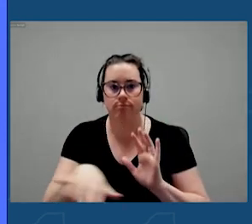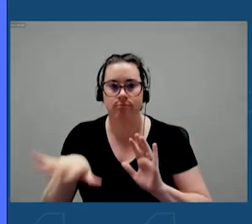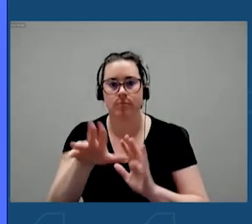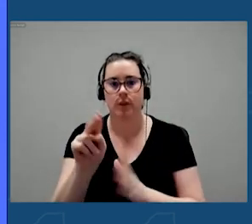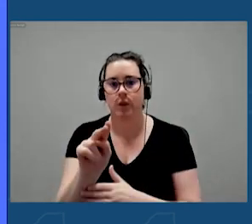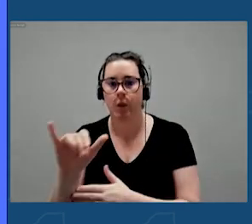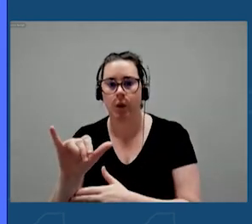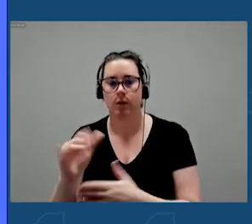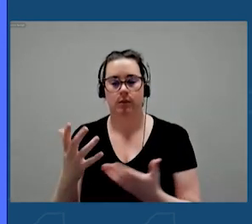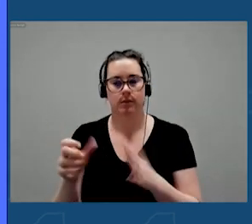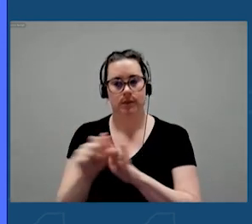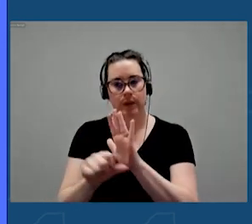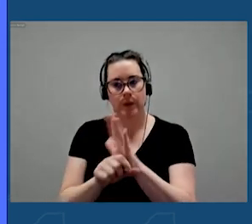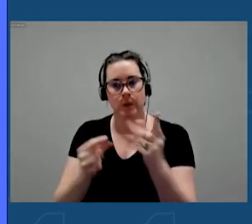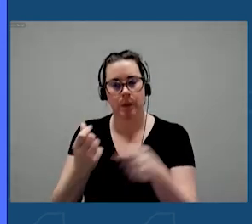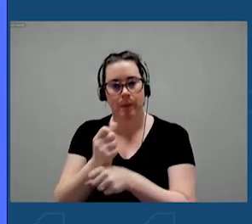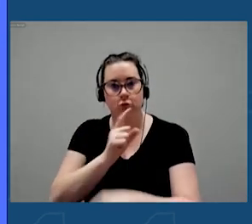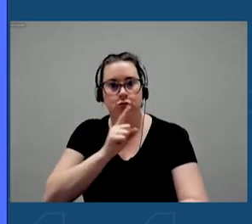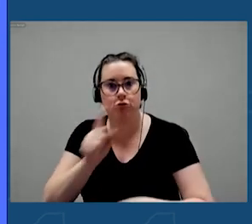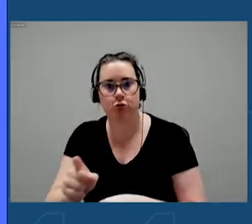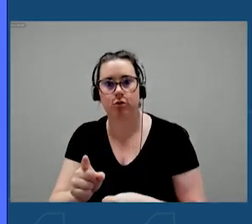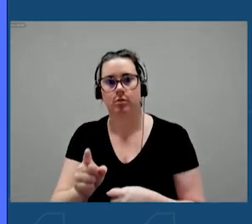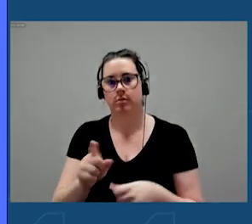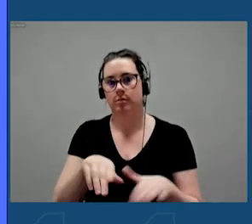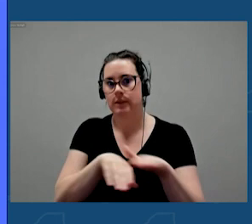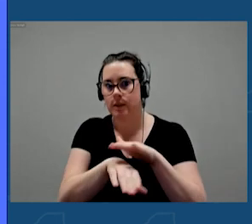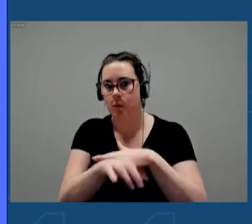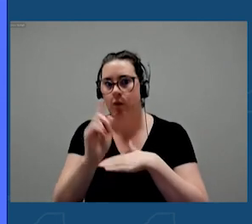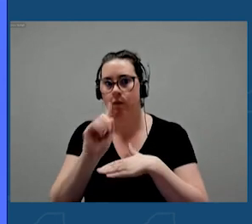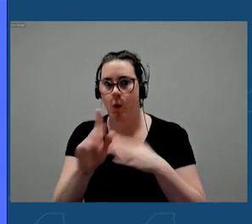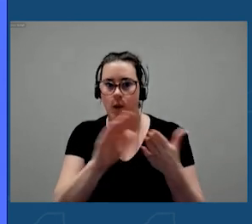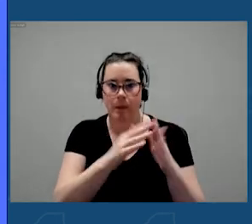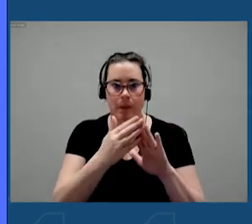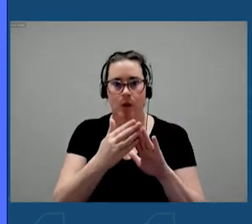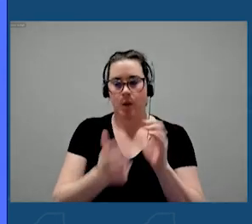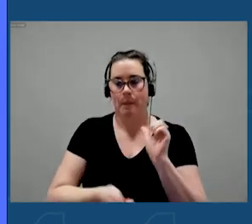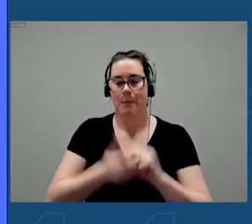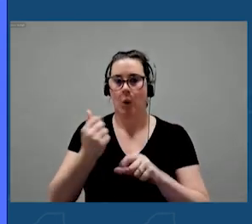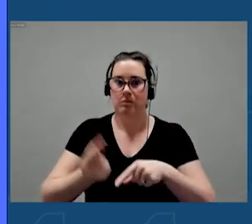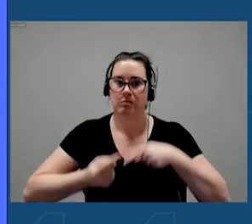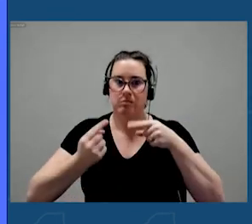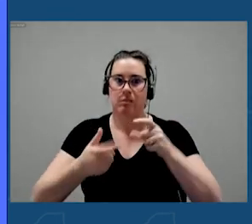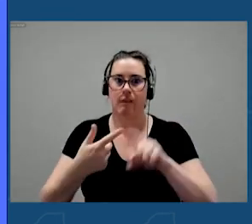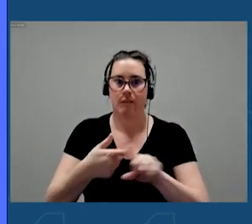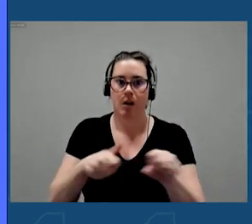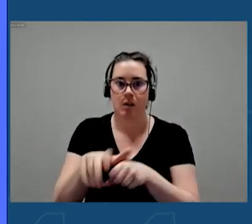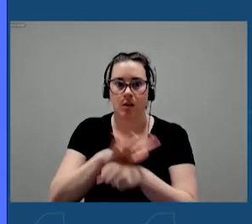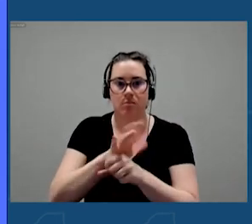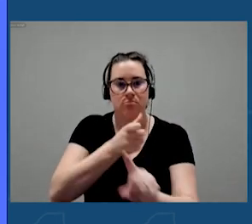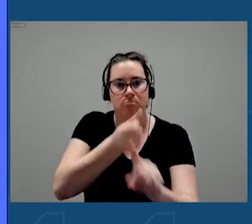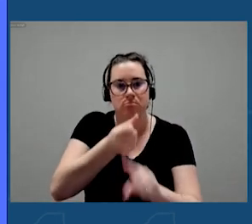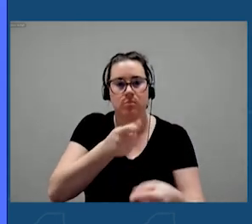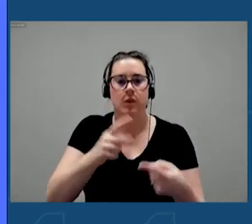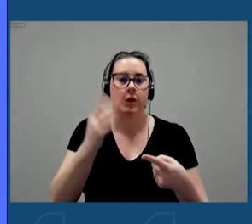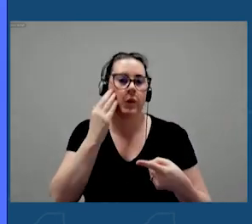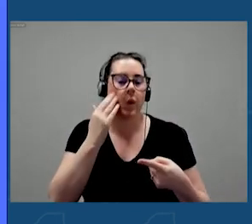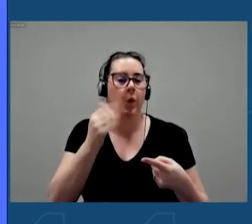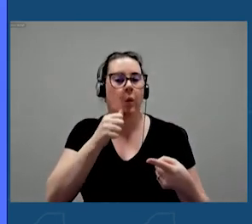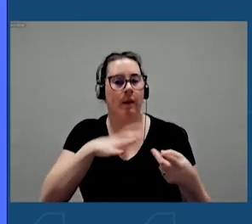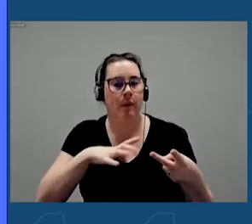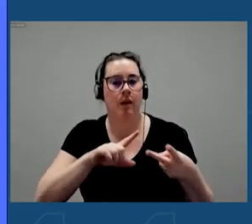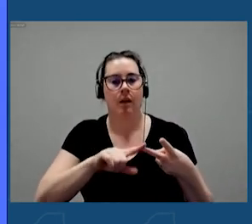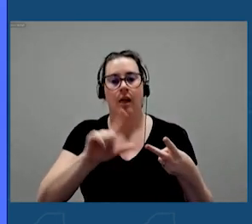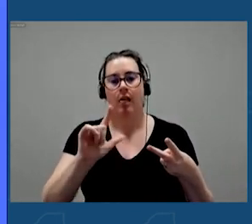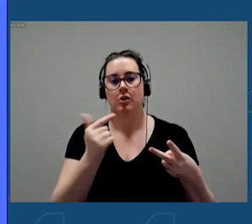to ensure that those opportunities are accessible for the communities hit hardest by the pandemic, like women, the LGBTQ community, Black